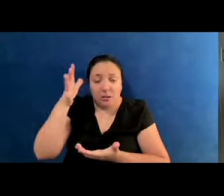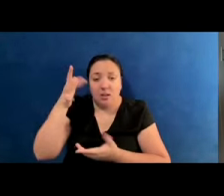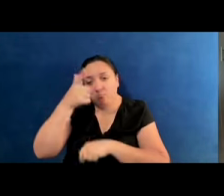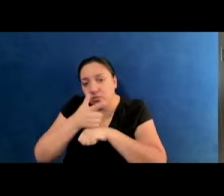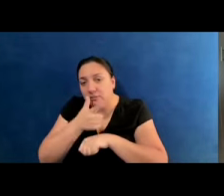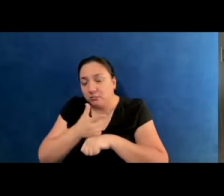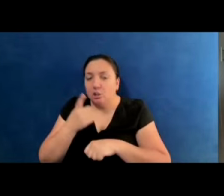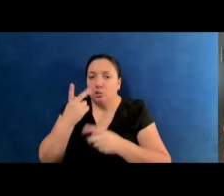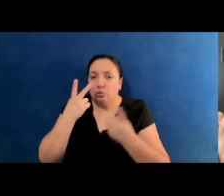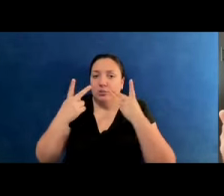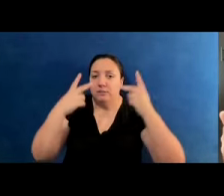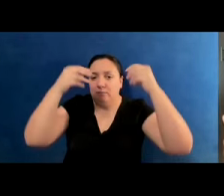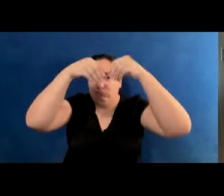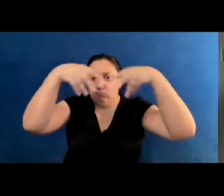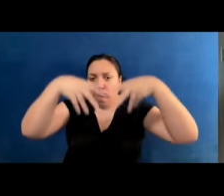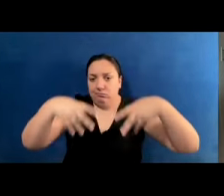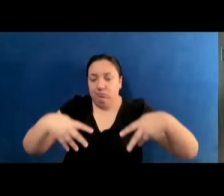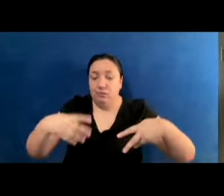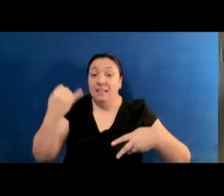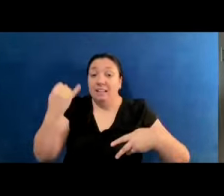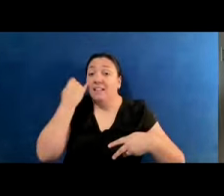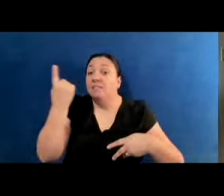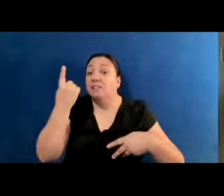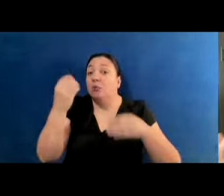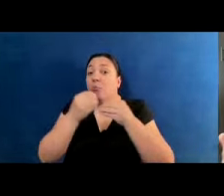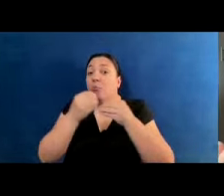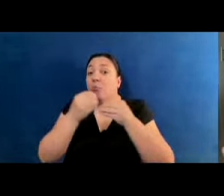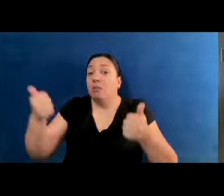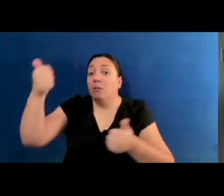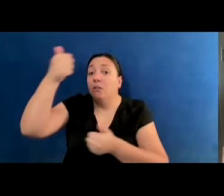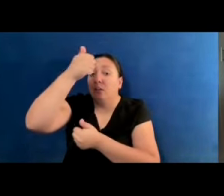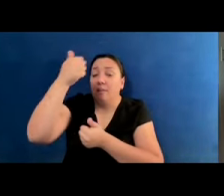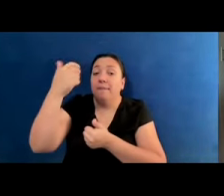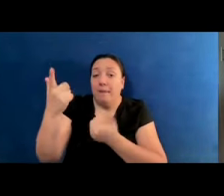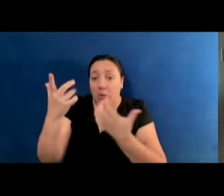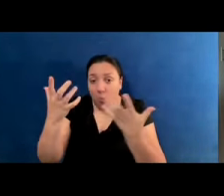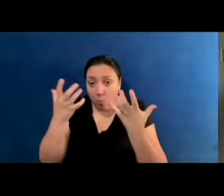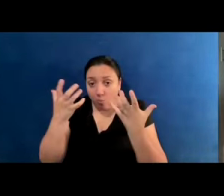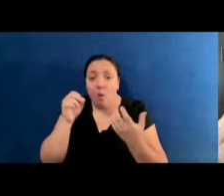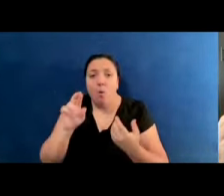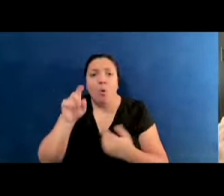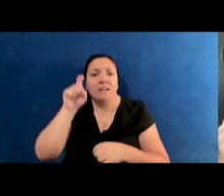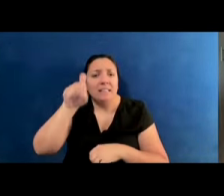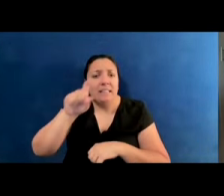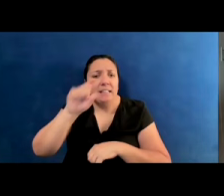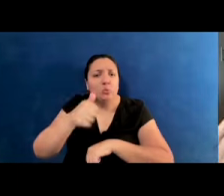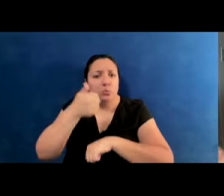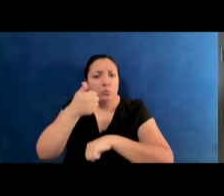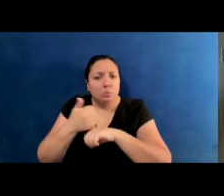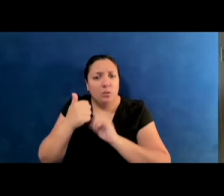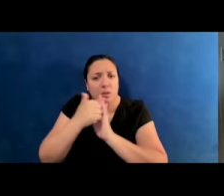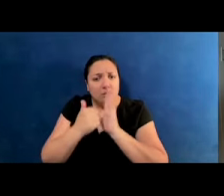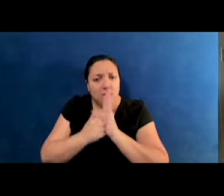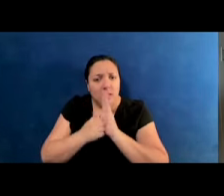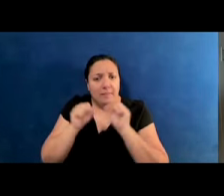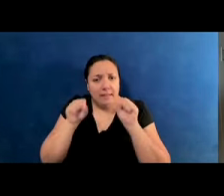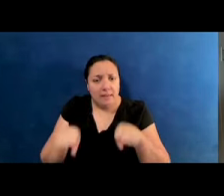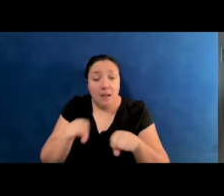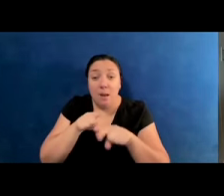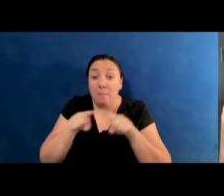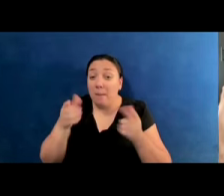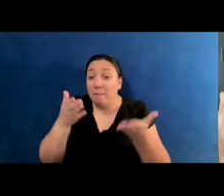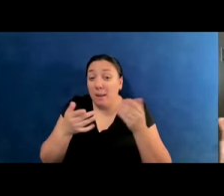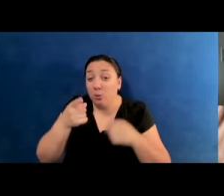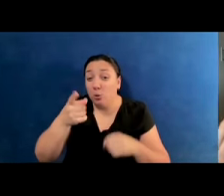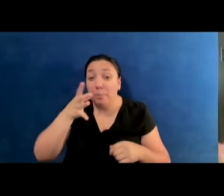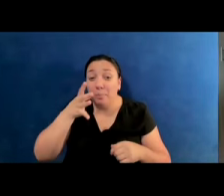listed in a hierarchy. If there's somebody higher on that list that wants to or needs to open that account, they can. But you might be the